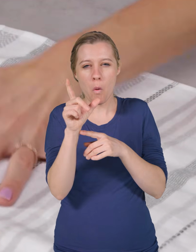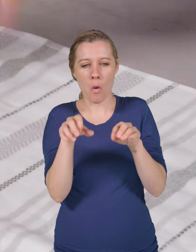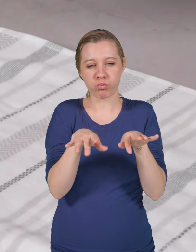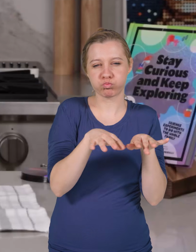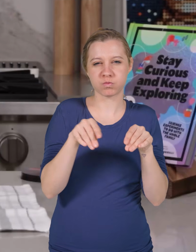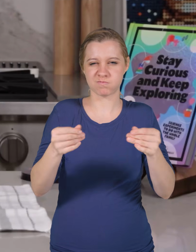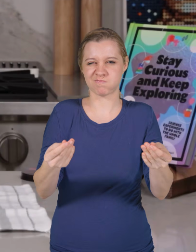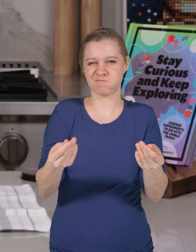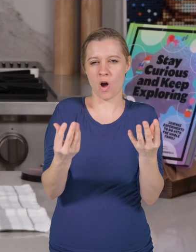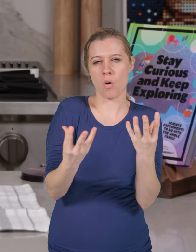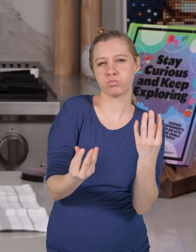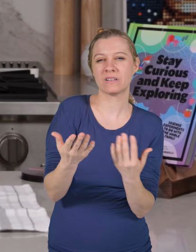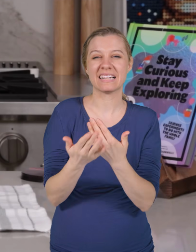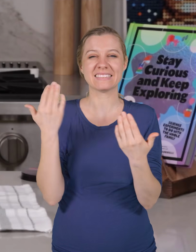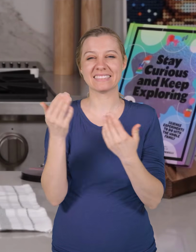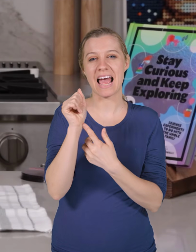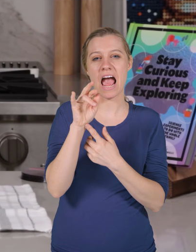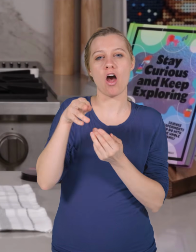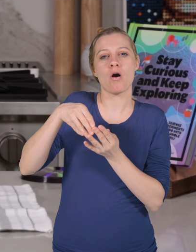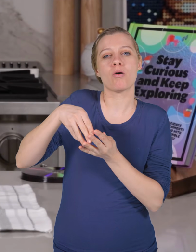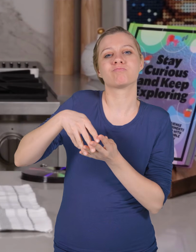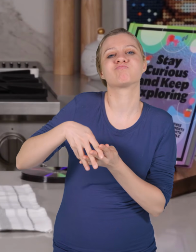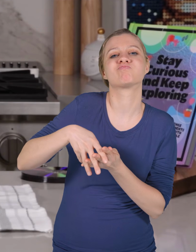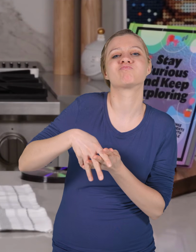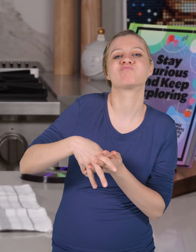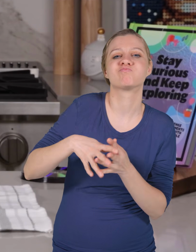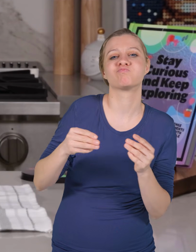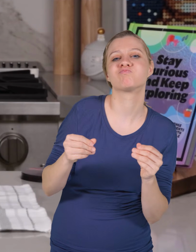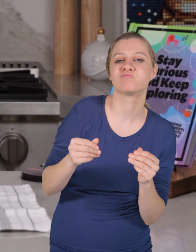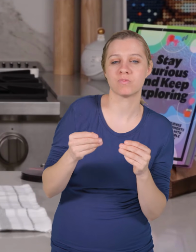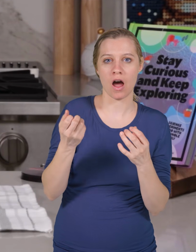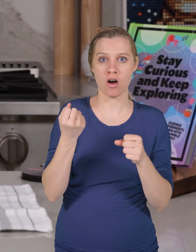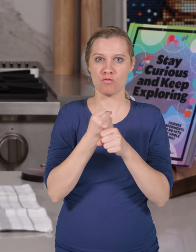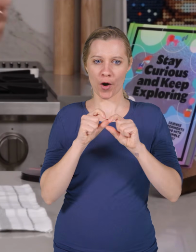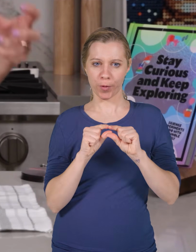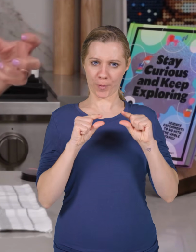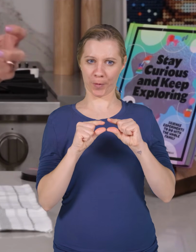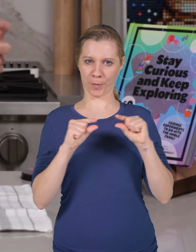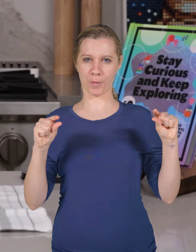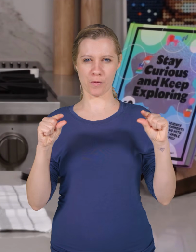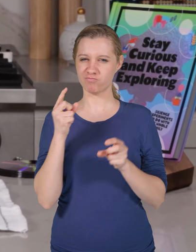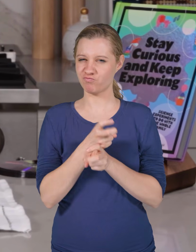this fabric, making the air easy to seep through, preventing it from creating